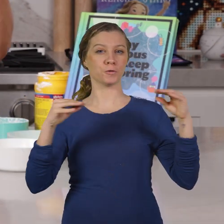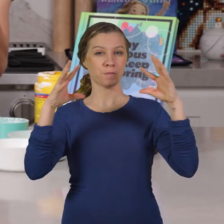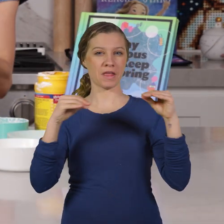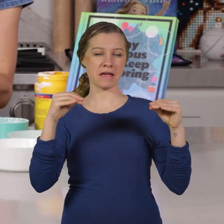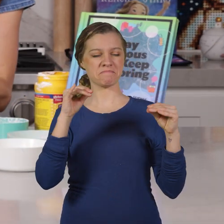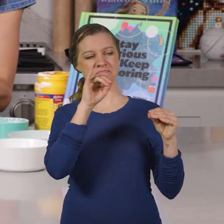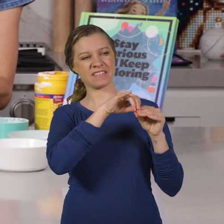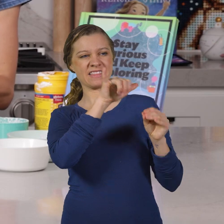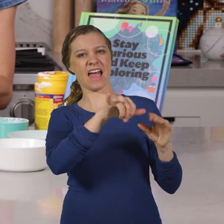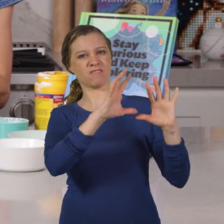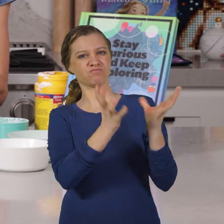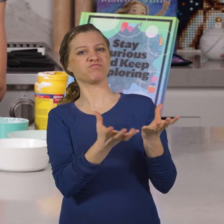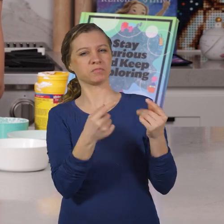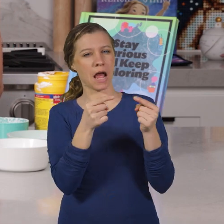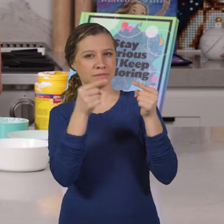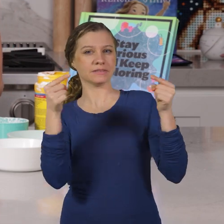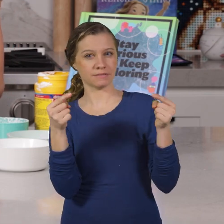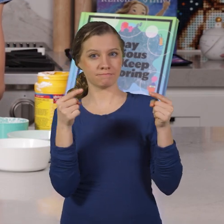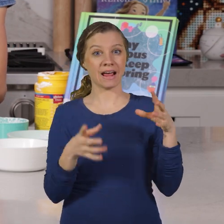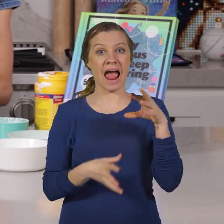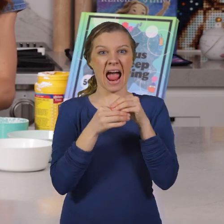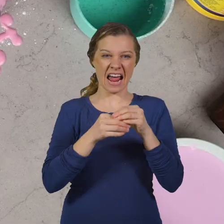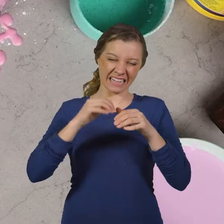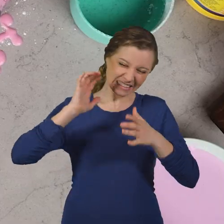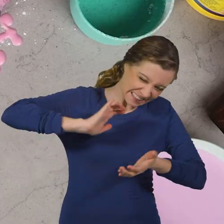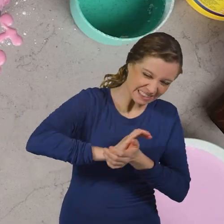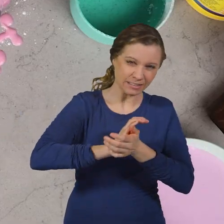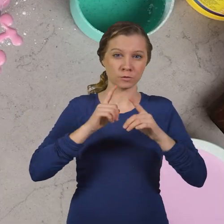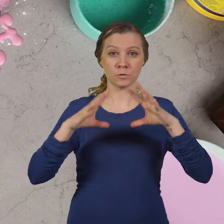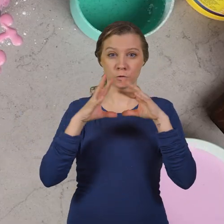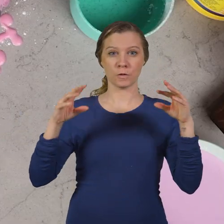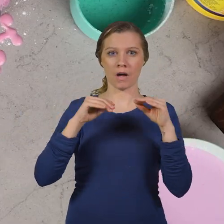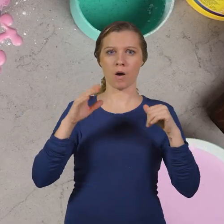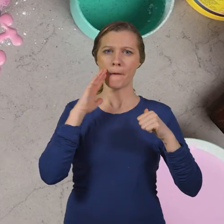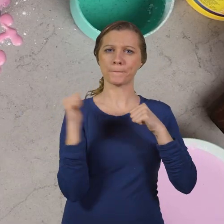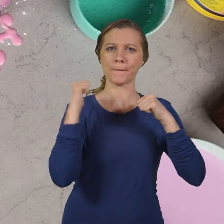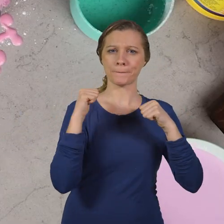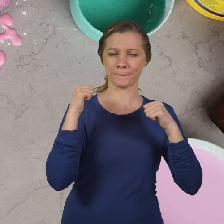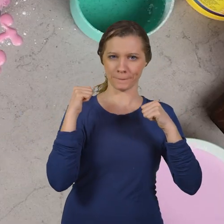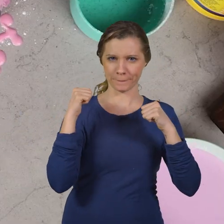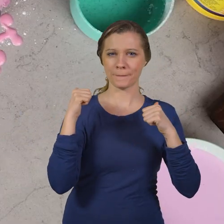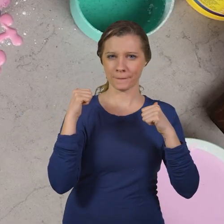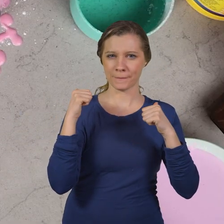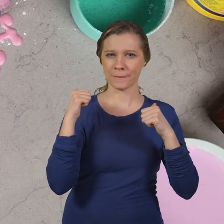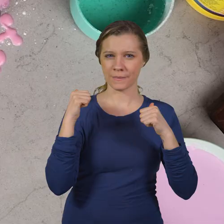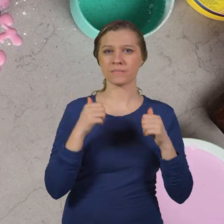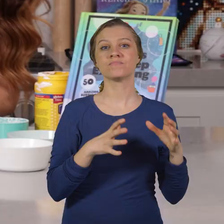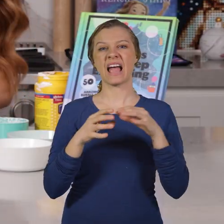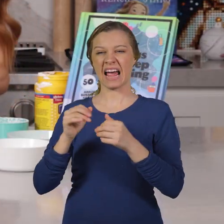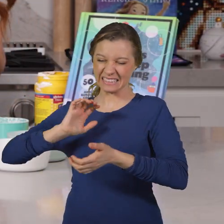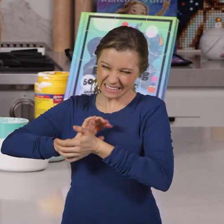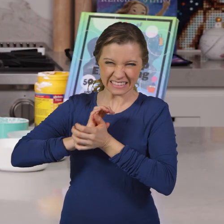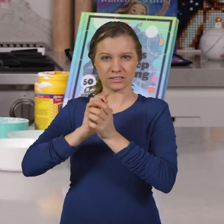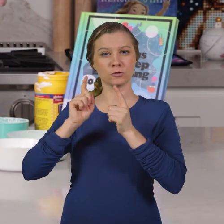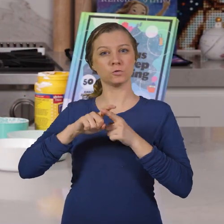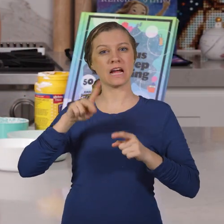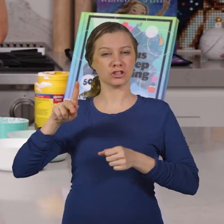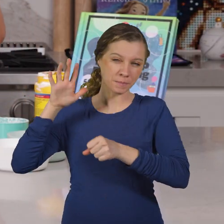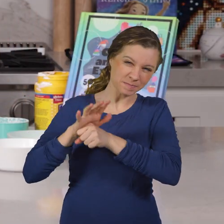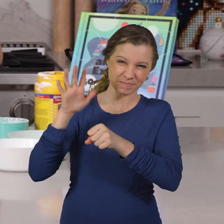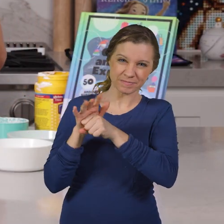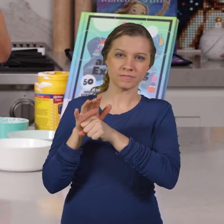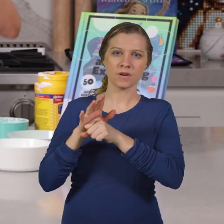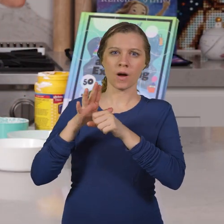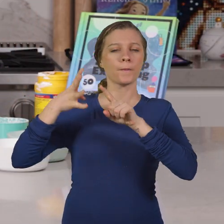ketchup is the opposite of Oobleck in that way. When we add force to Oobleck, it acts like a solid, but when we add force